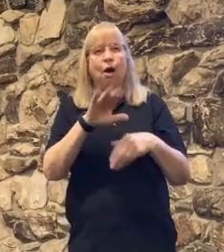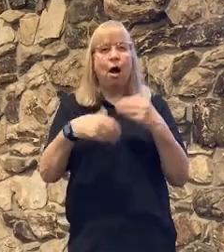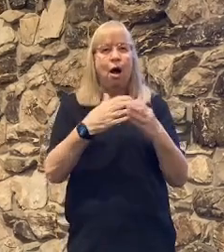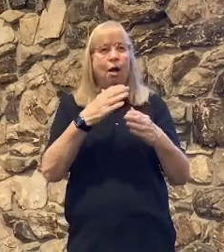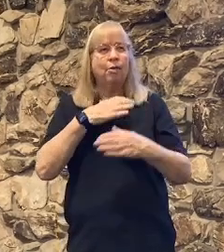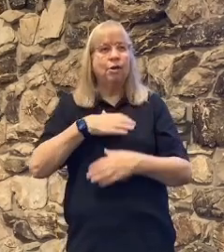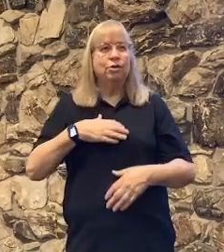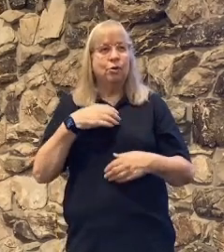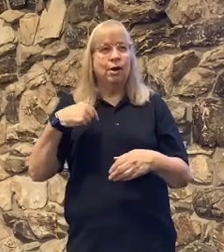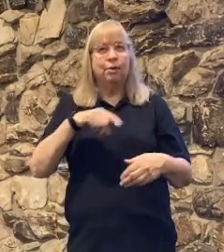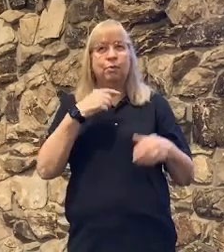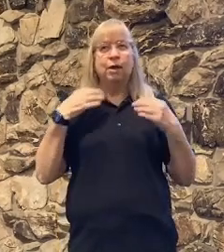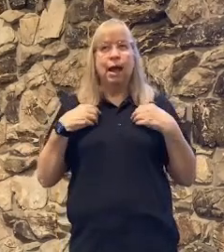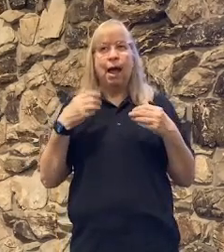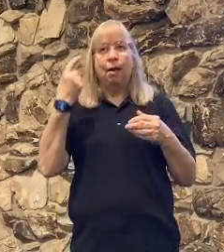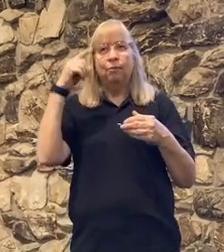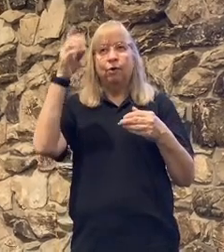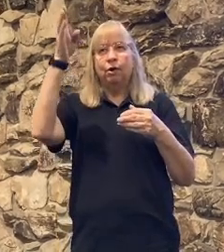have for God.